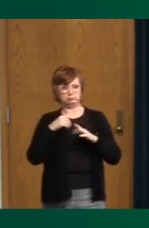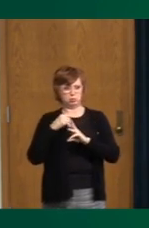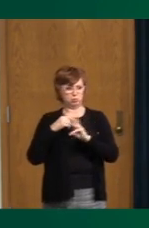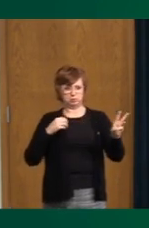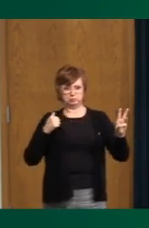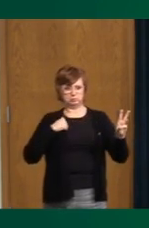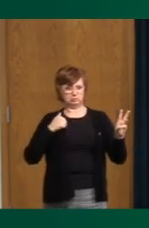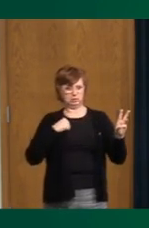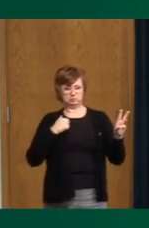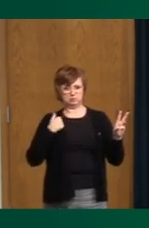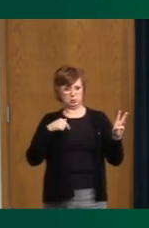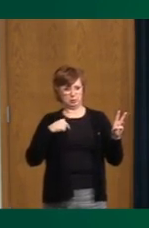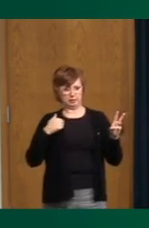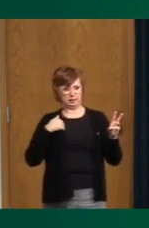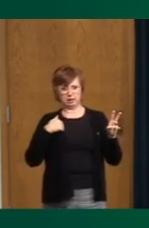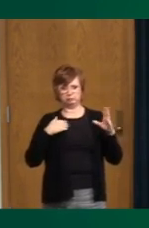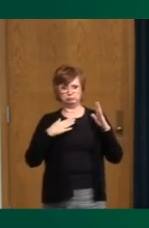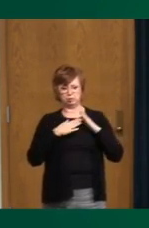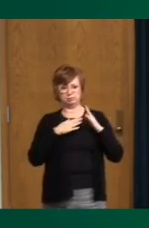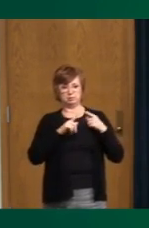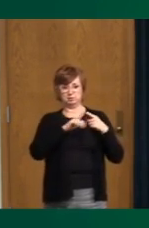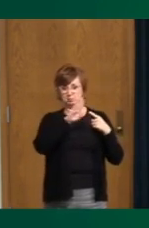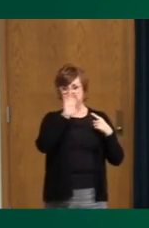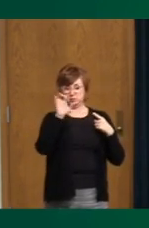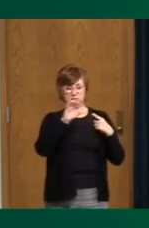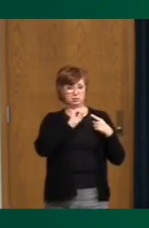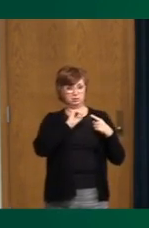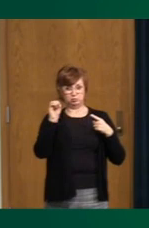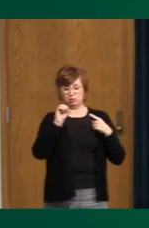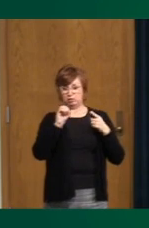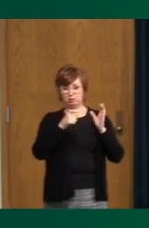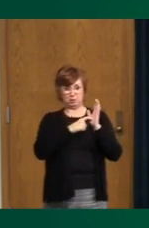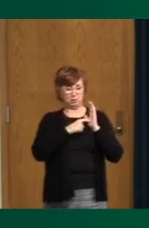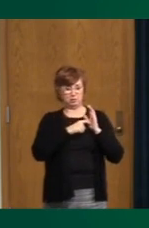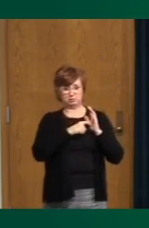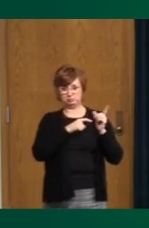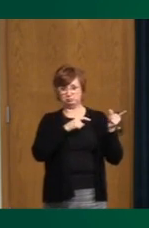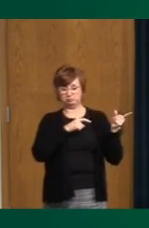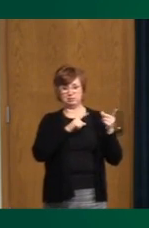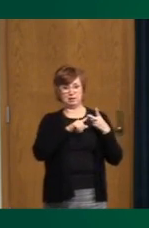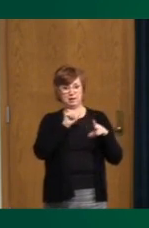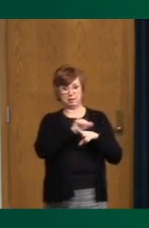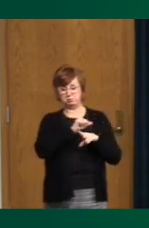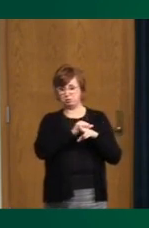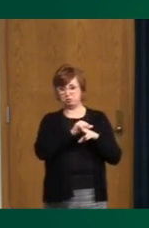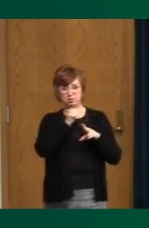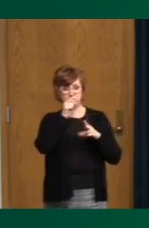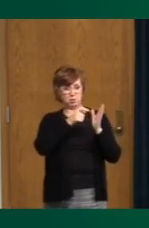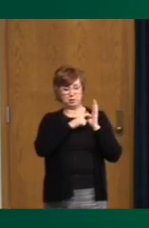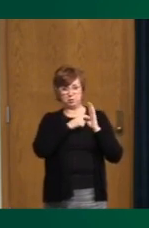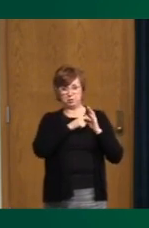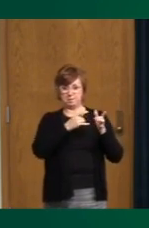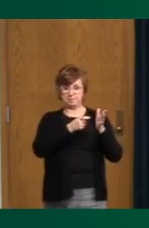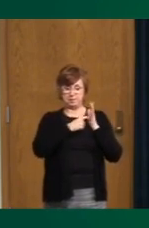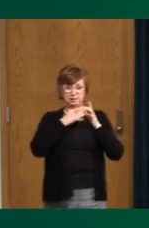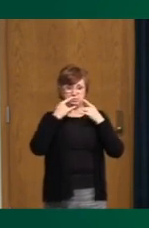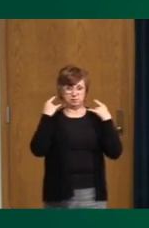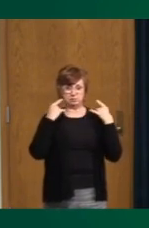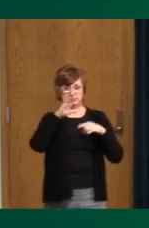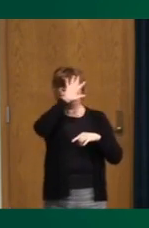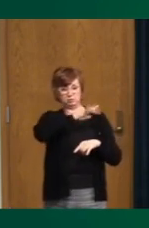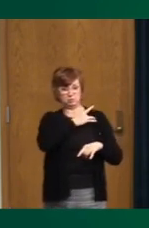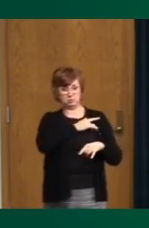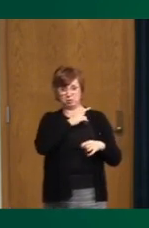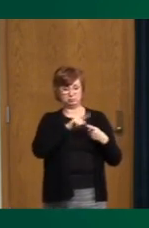Western Canada. BC has no provincial mandatory masking policy. Alberta has no mandatory masking